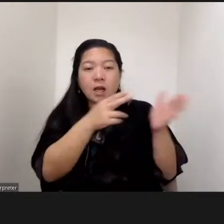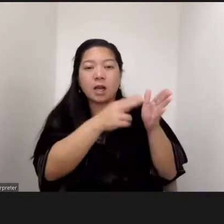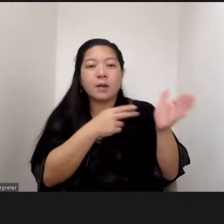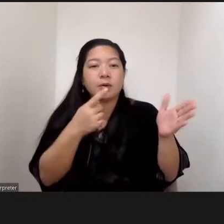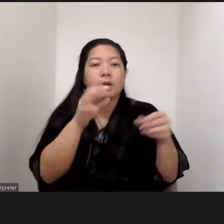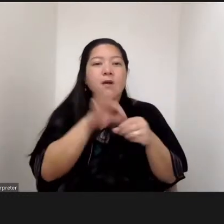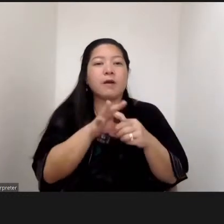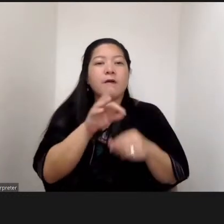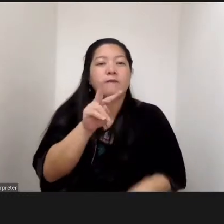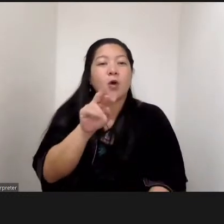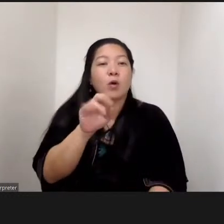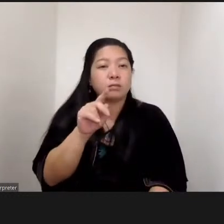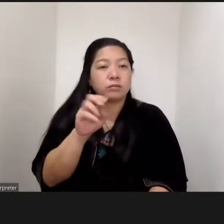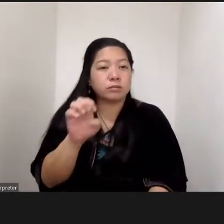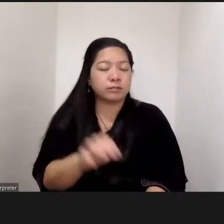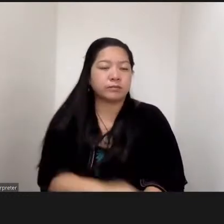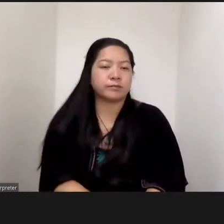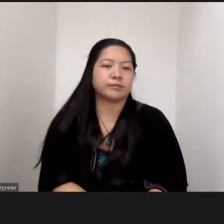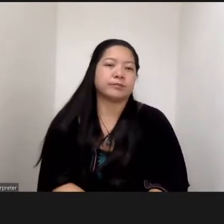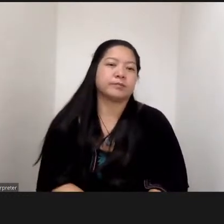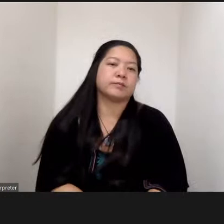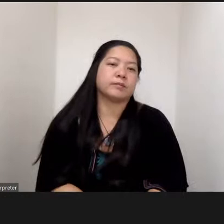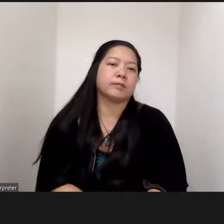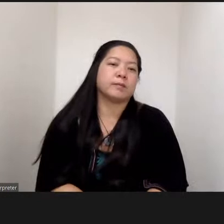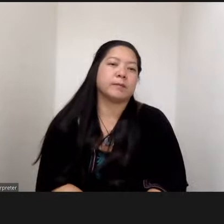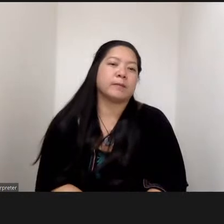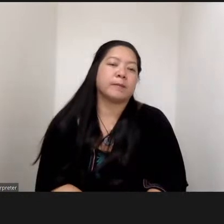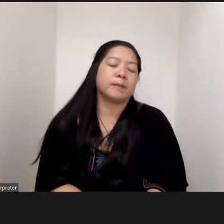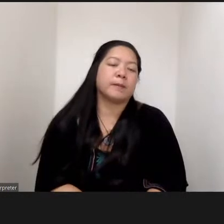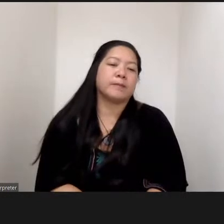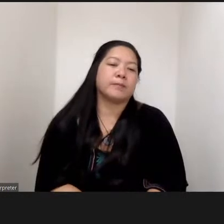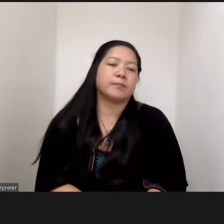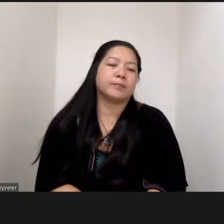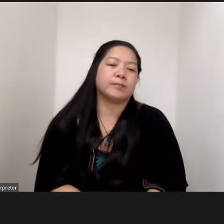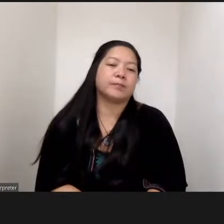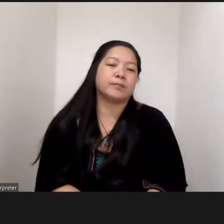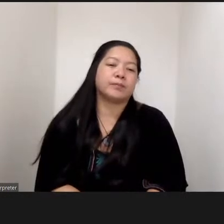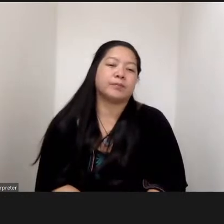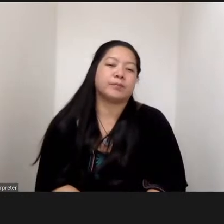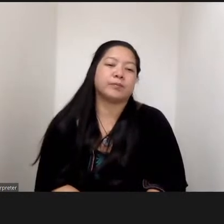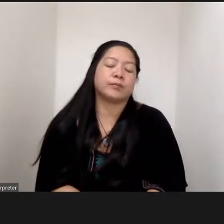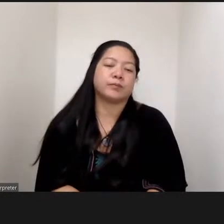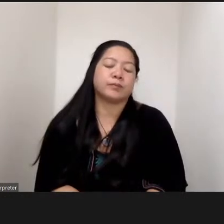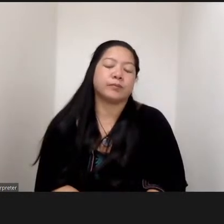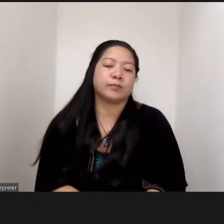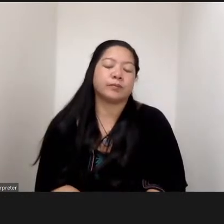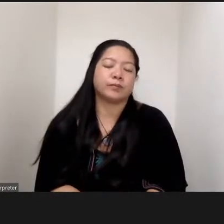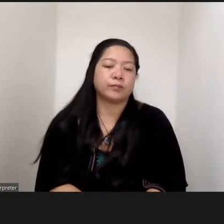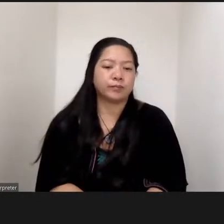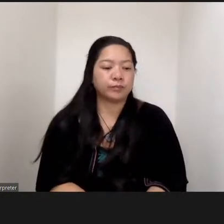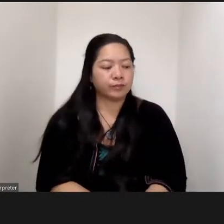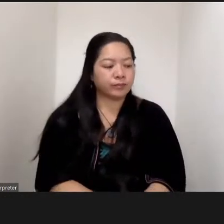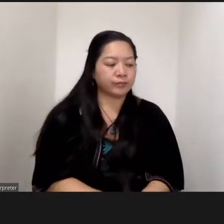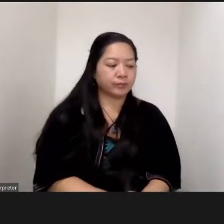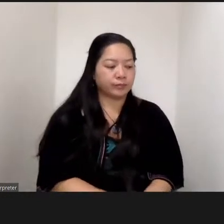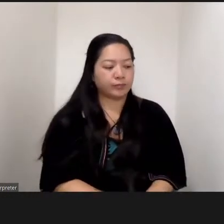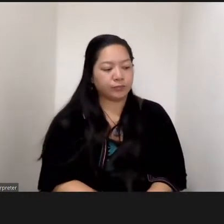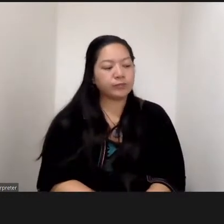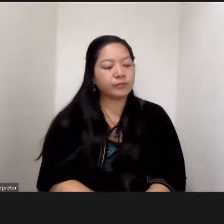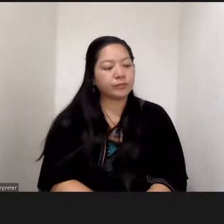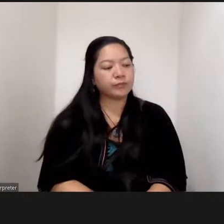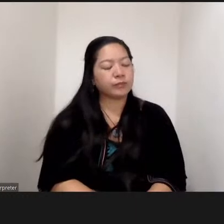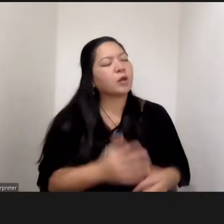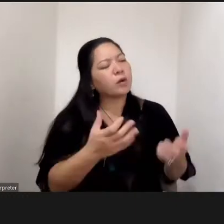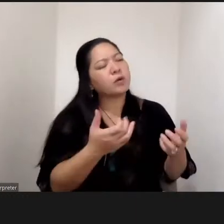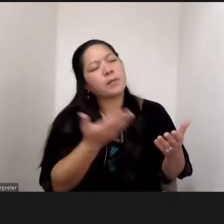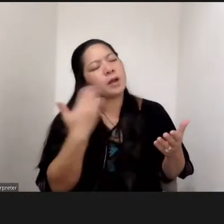I wanted to transition also back to the mask mandate, because even the latest EO only talks about 14